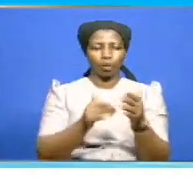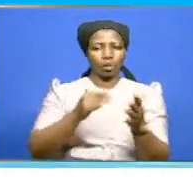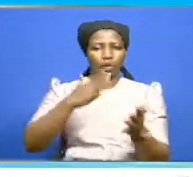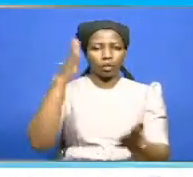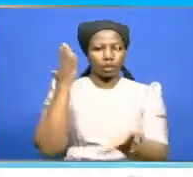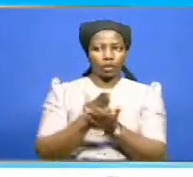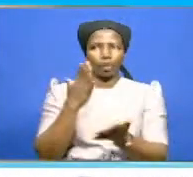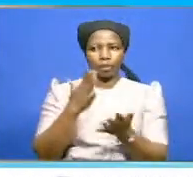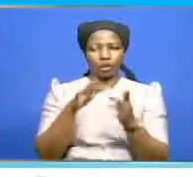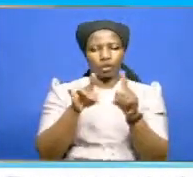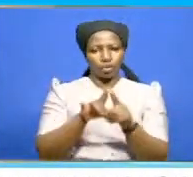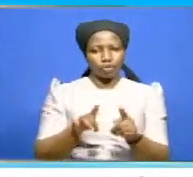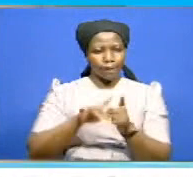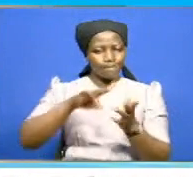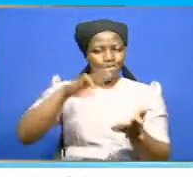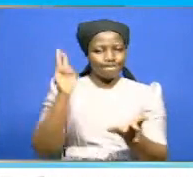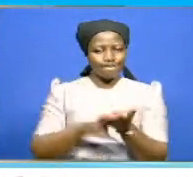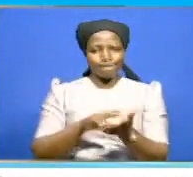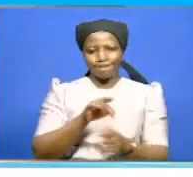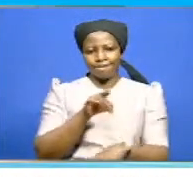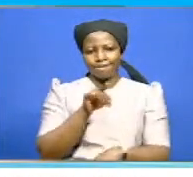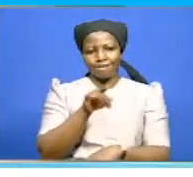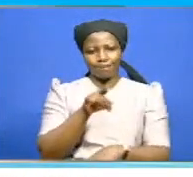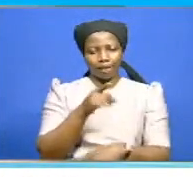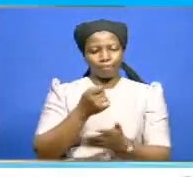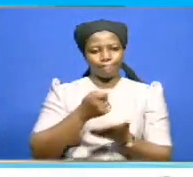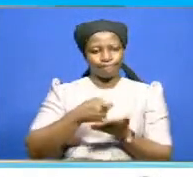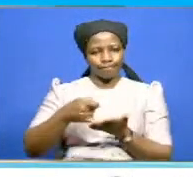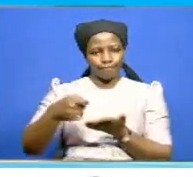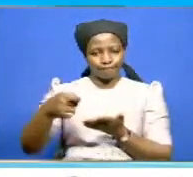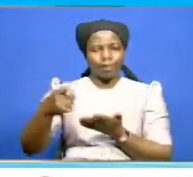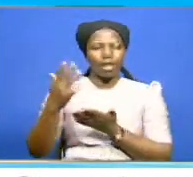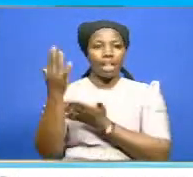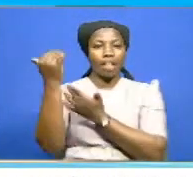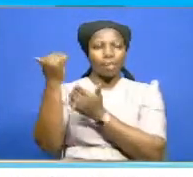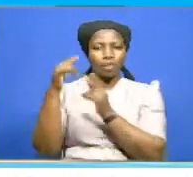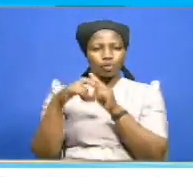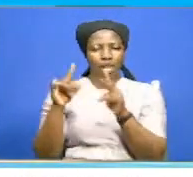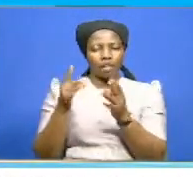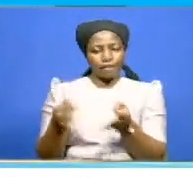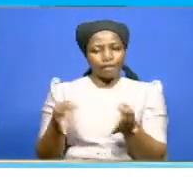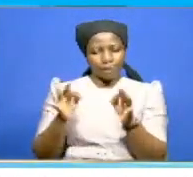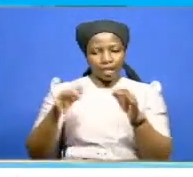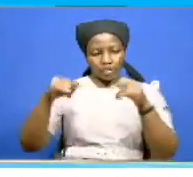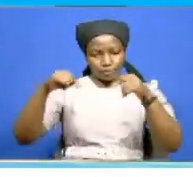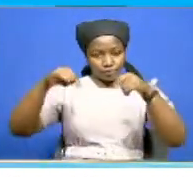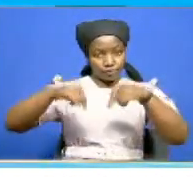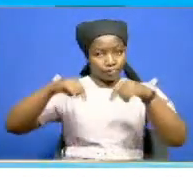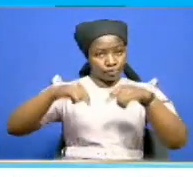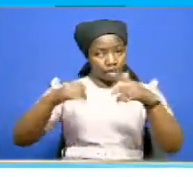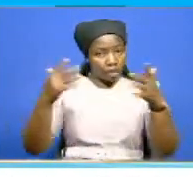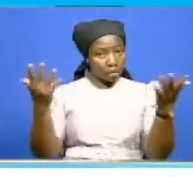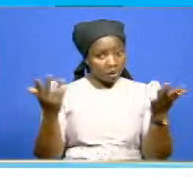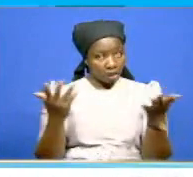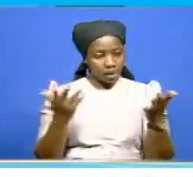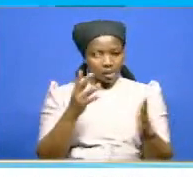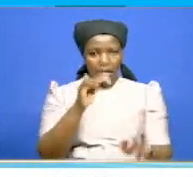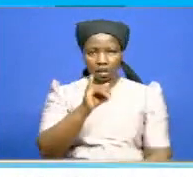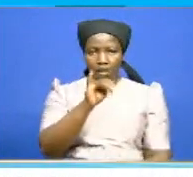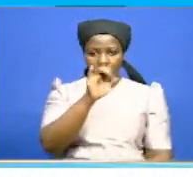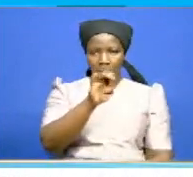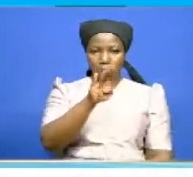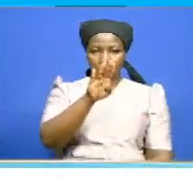verifying and authenticating those signatures is expected to start officially today at the